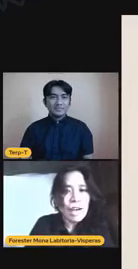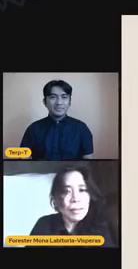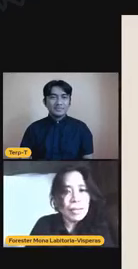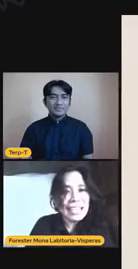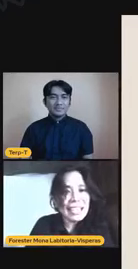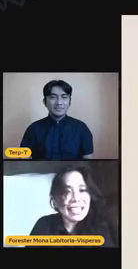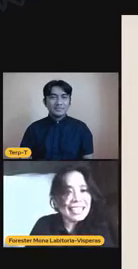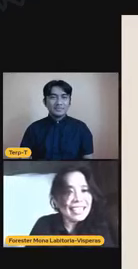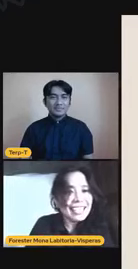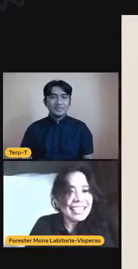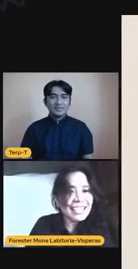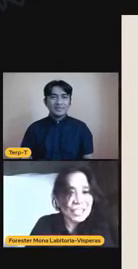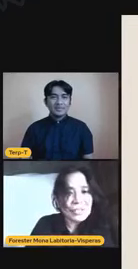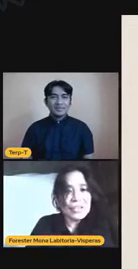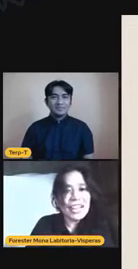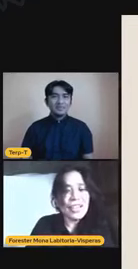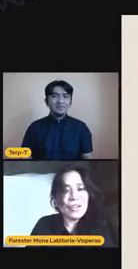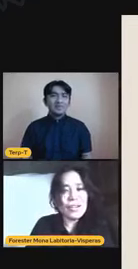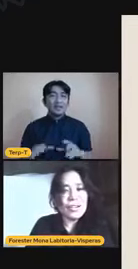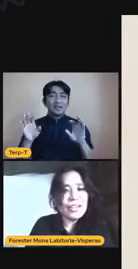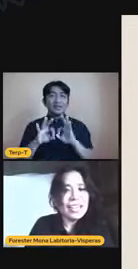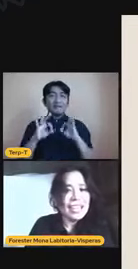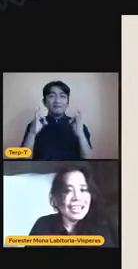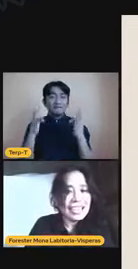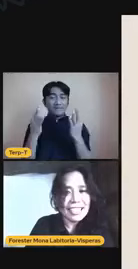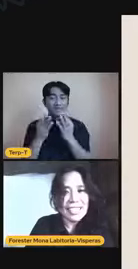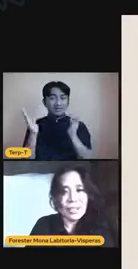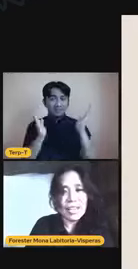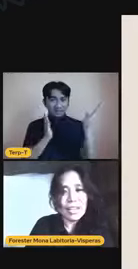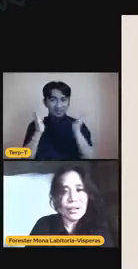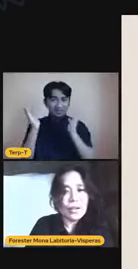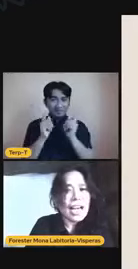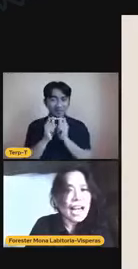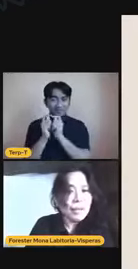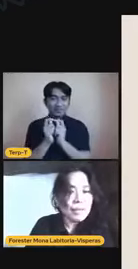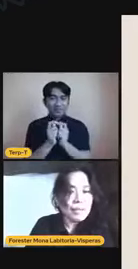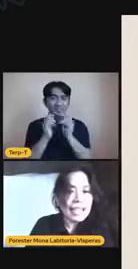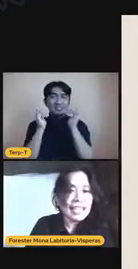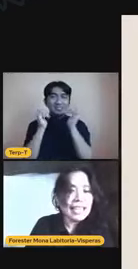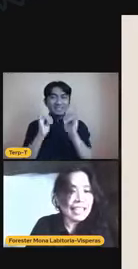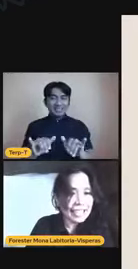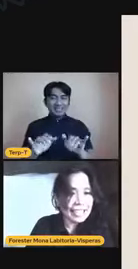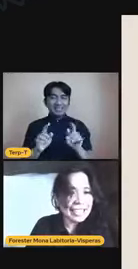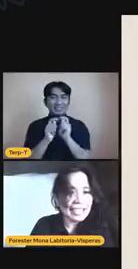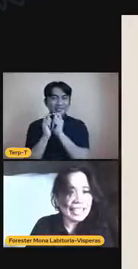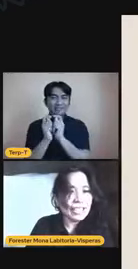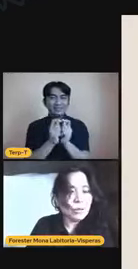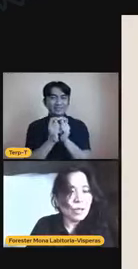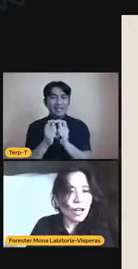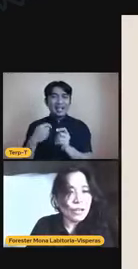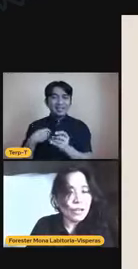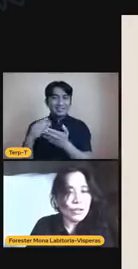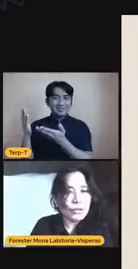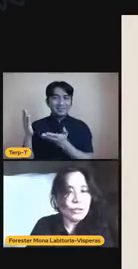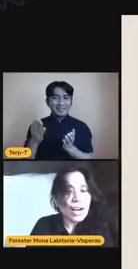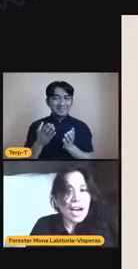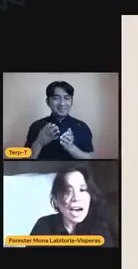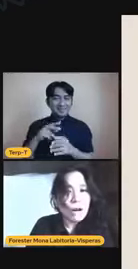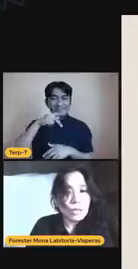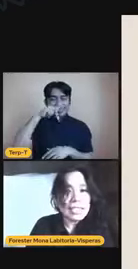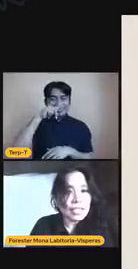So the family that serves together, stays together. I bring my kids into a lot